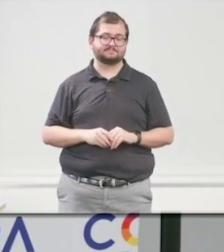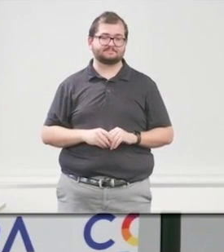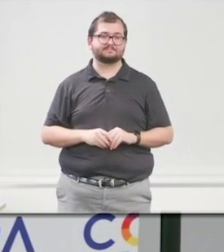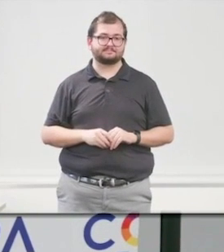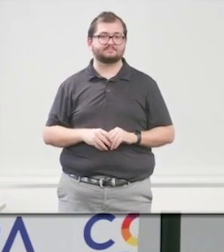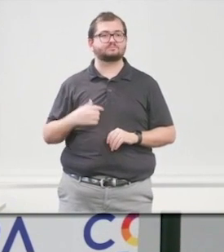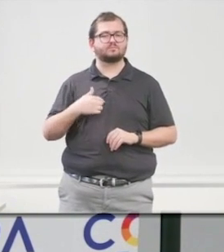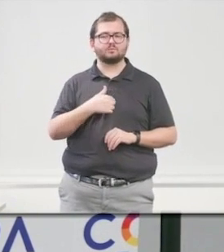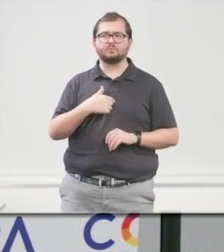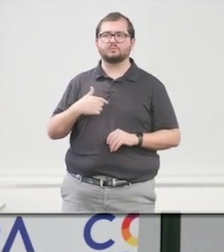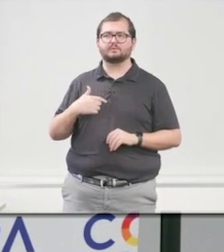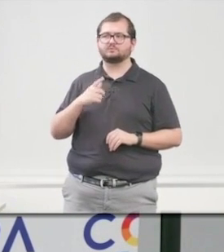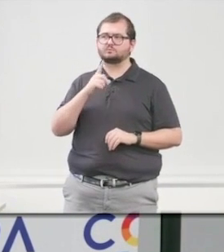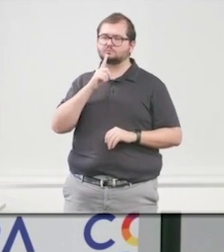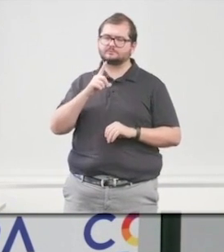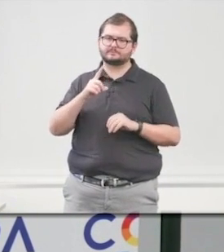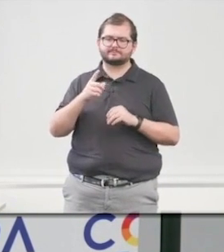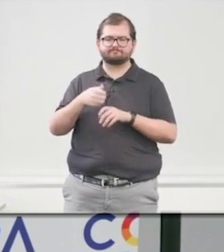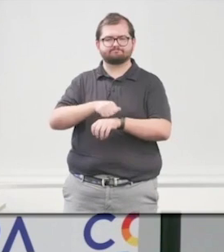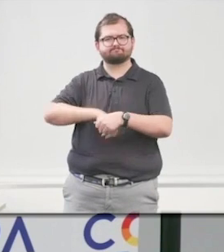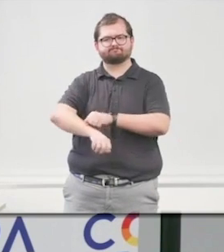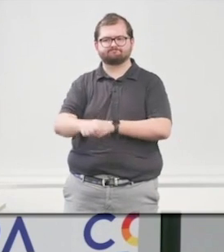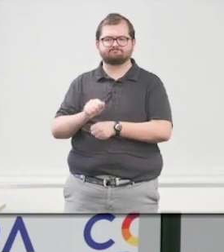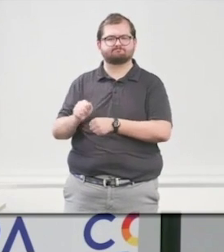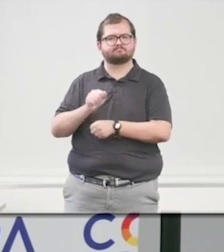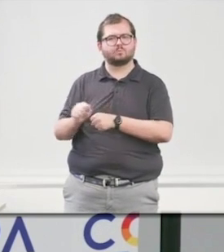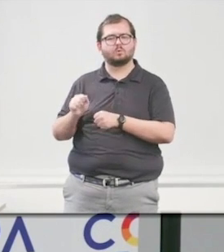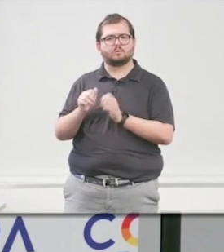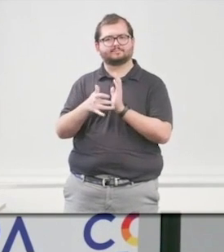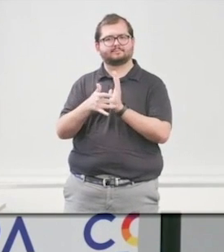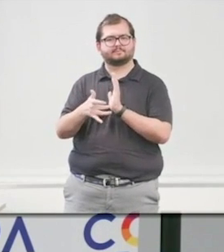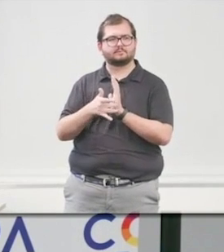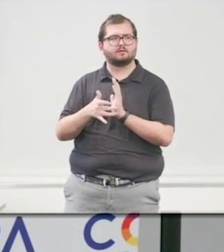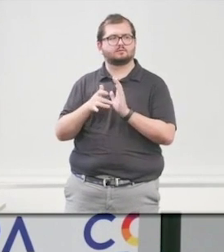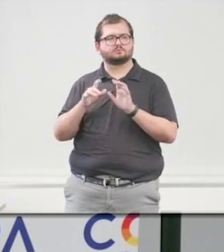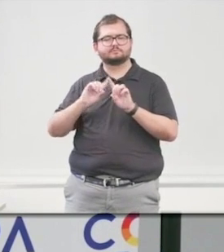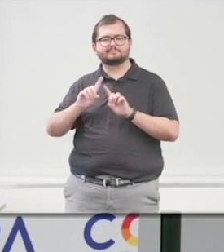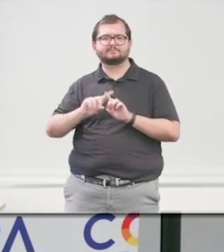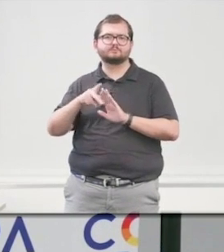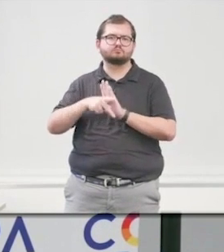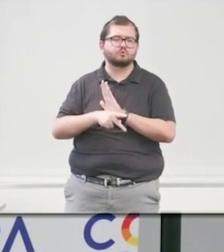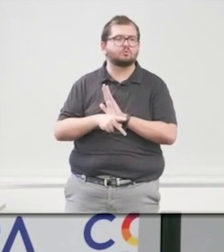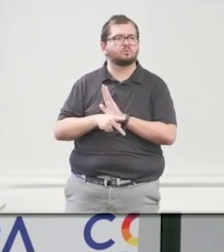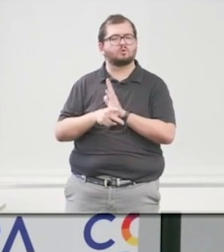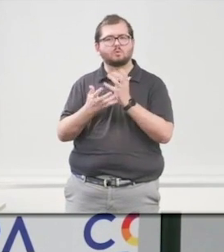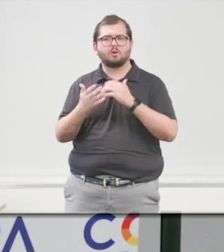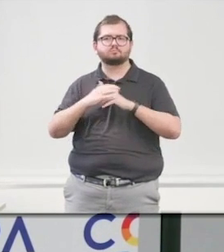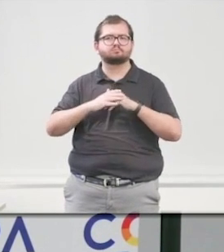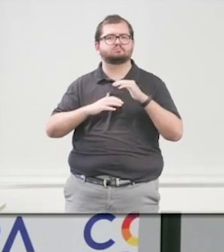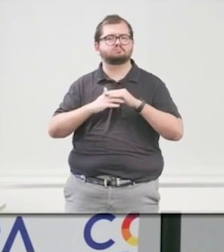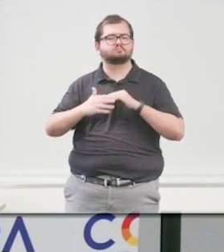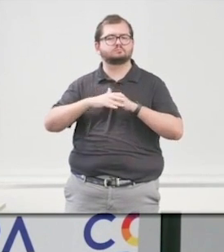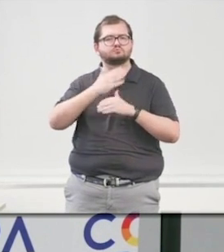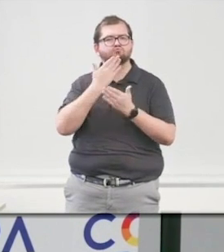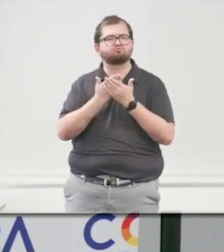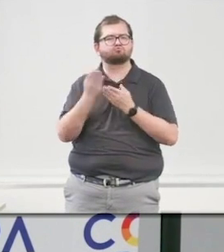strong infrastructure at COPA to be able to do those types of risk stratification protocols, to be able to layer in good service structure for our